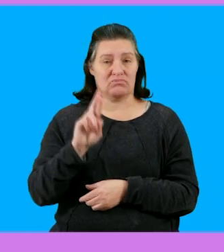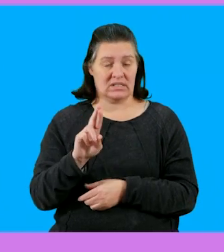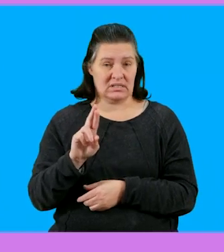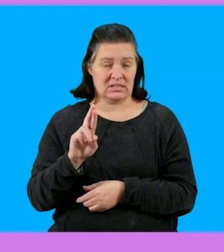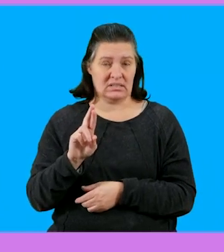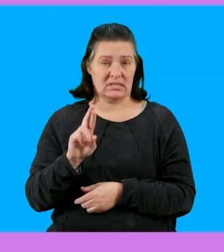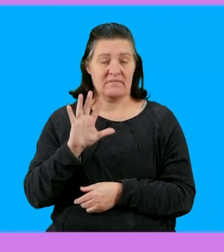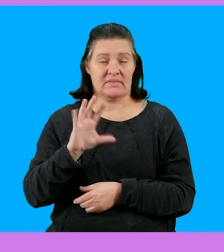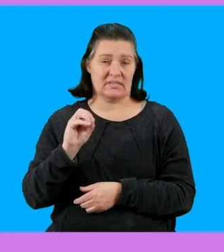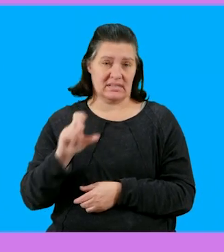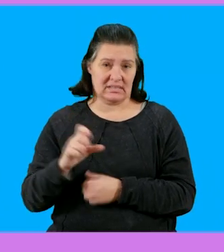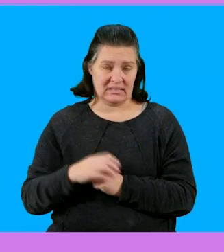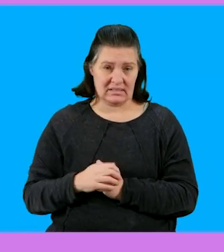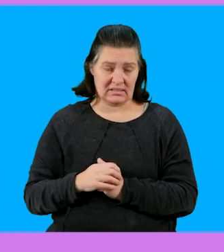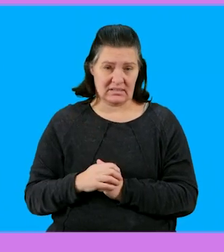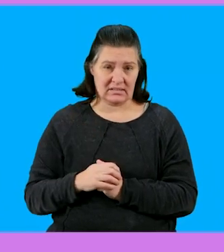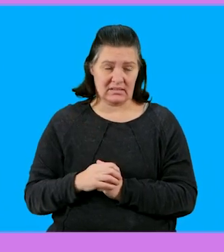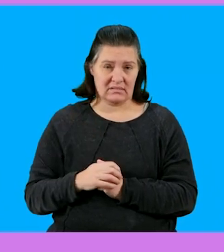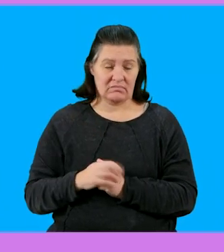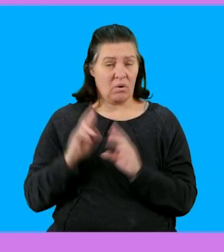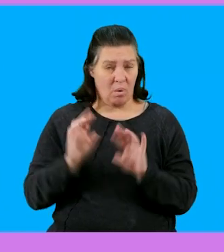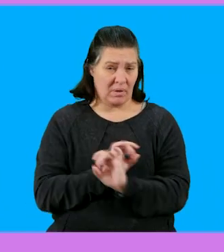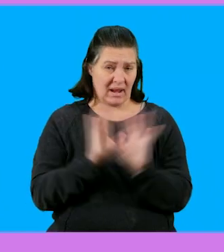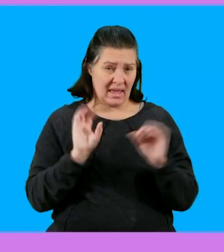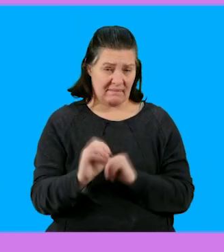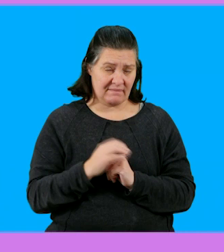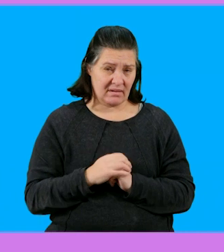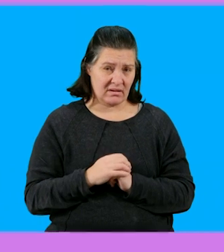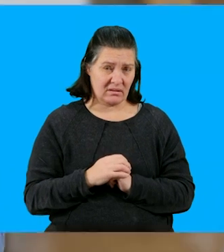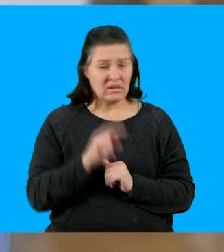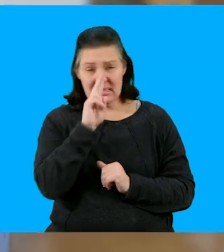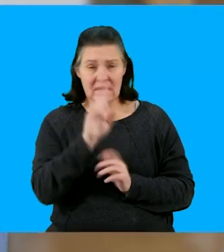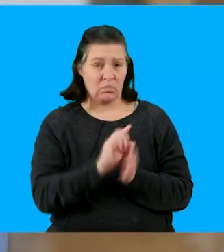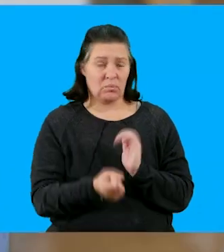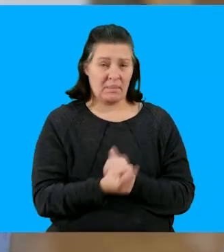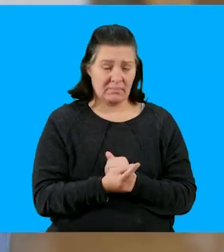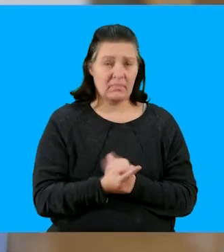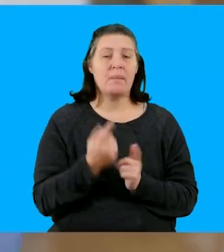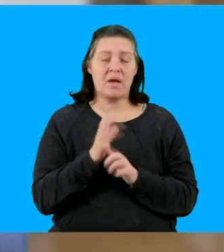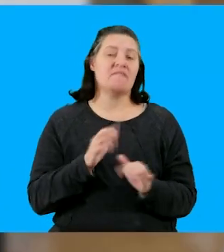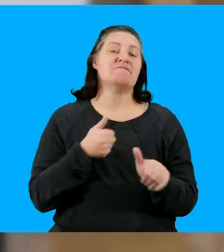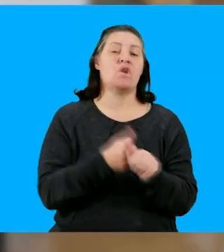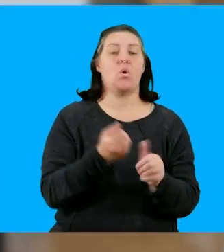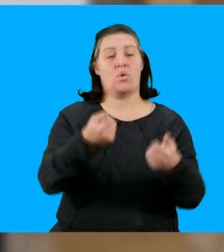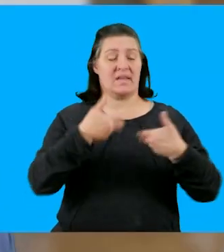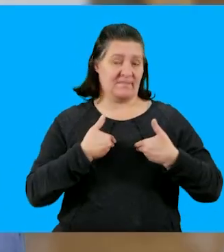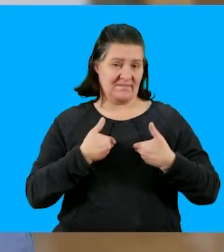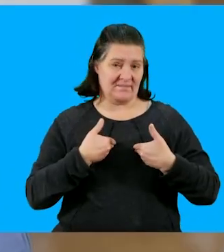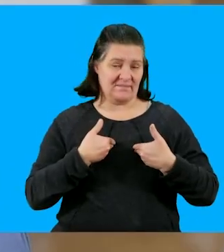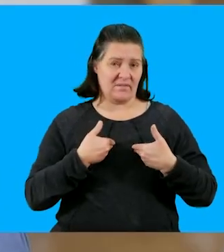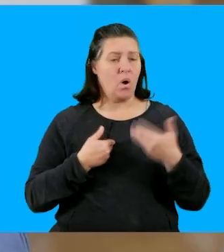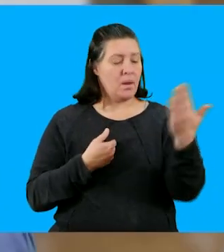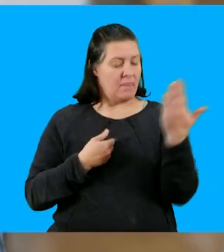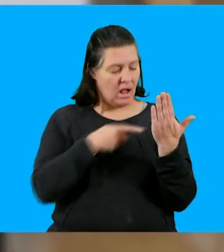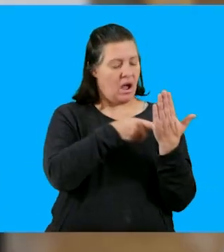29 Rand and 50 cents. Guys, I hope that's clear to you. Can you see what I did? I basically followed what was